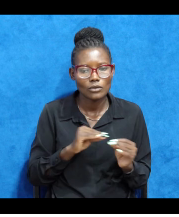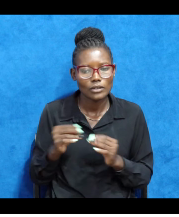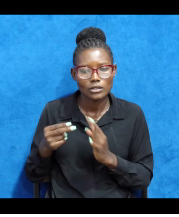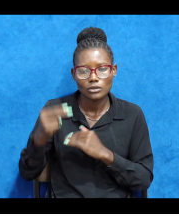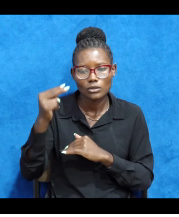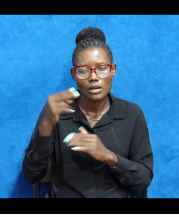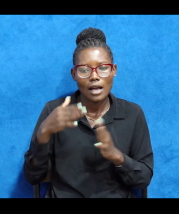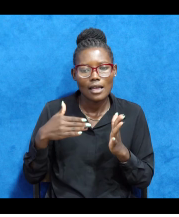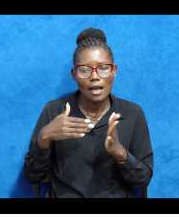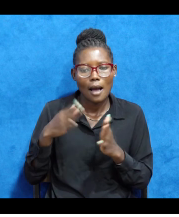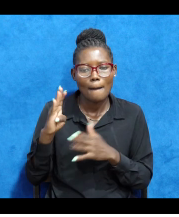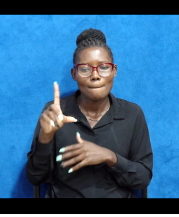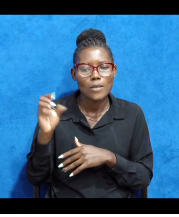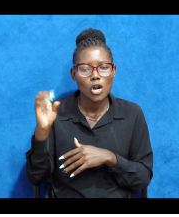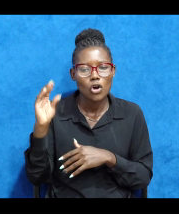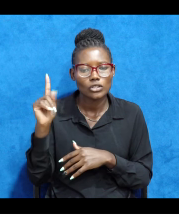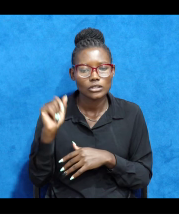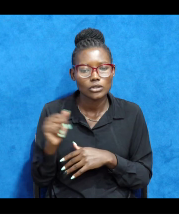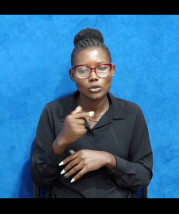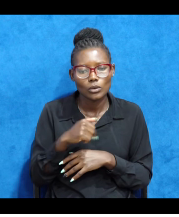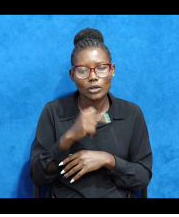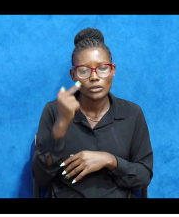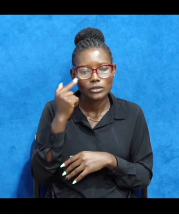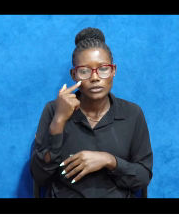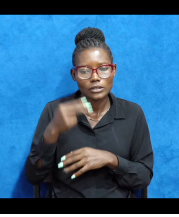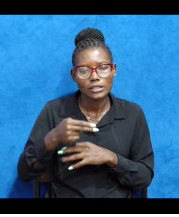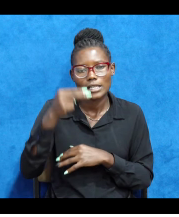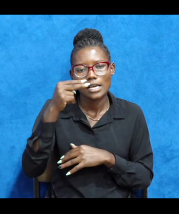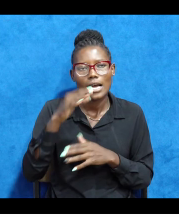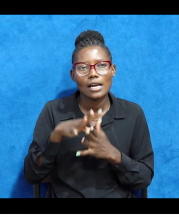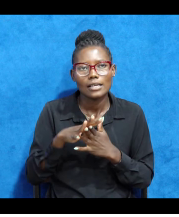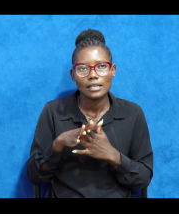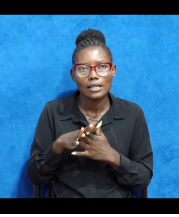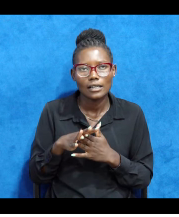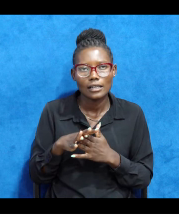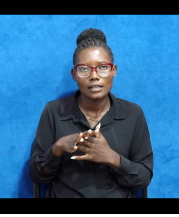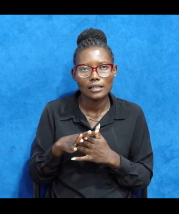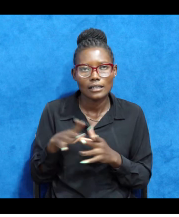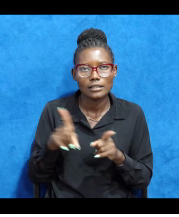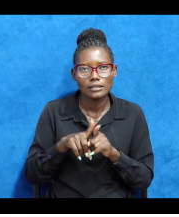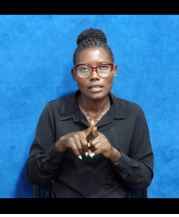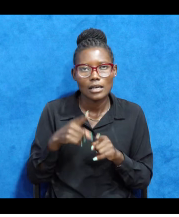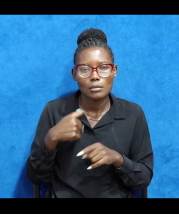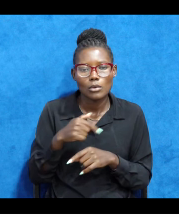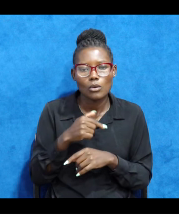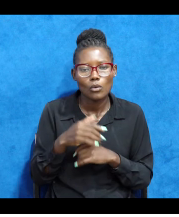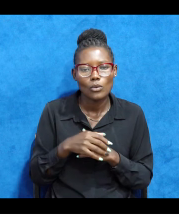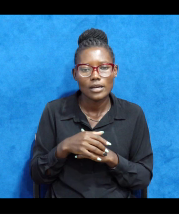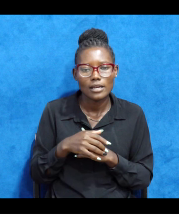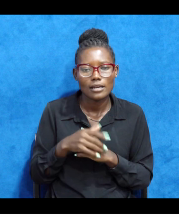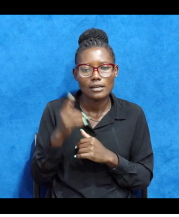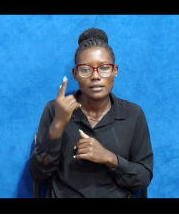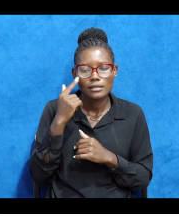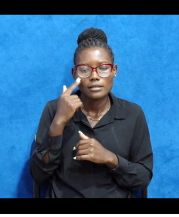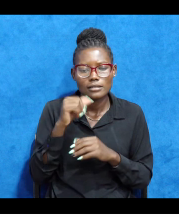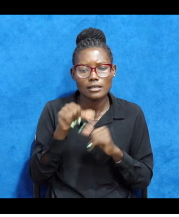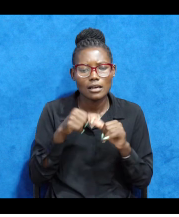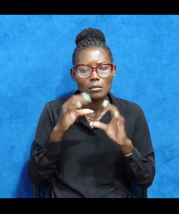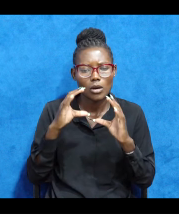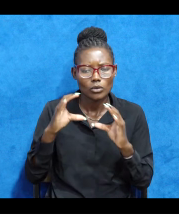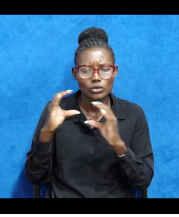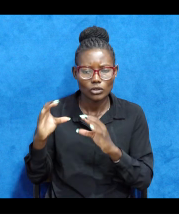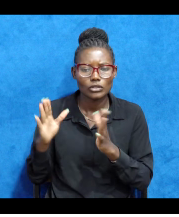faster. So what does this tell us? Why is this useful for us? Well, there's 3 ways to look at this, right? If we're going off of